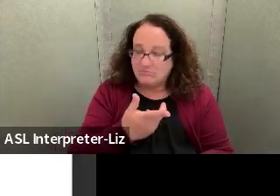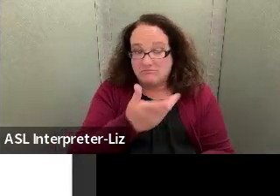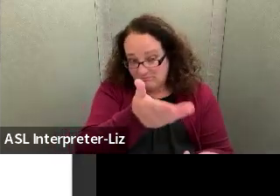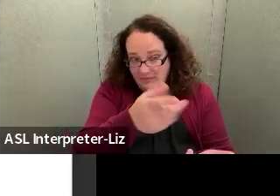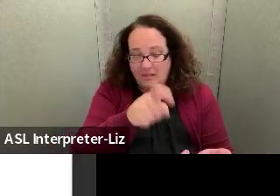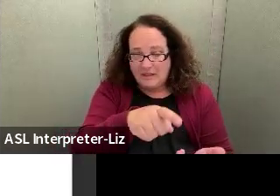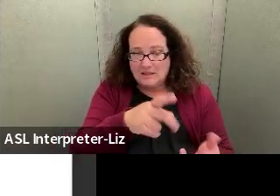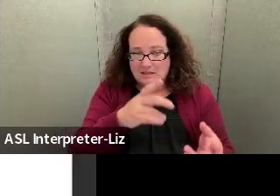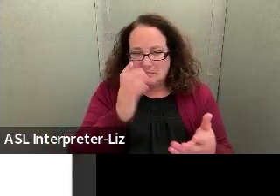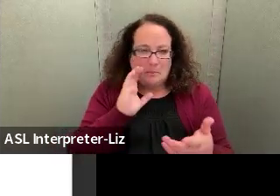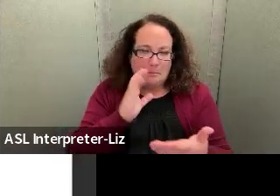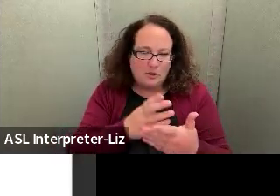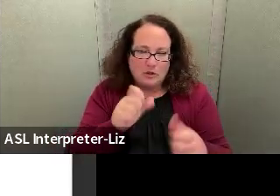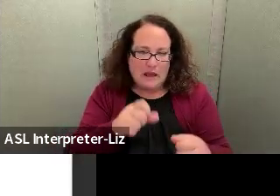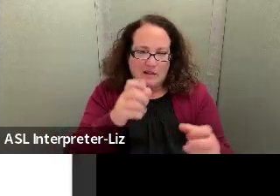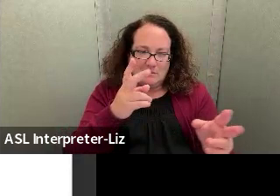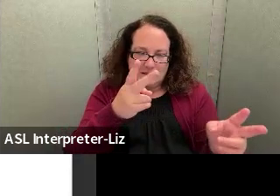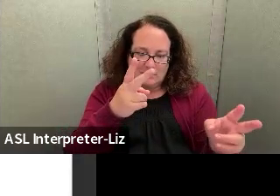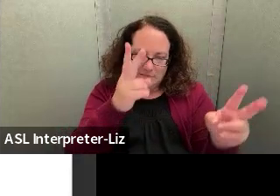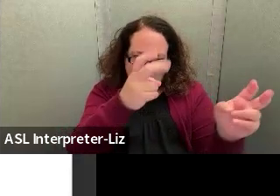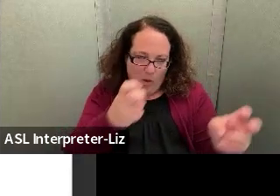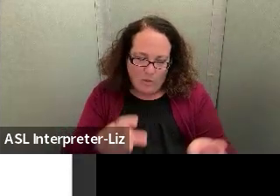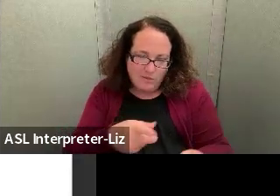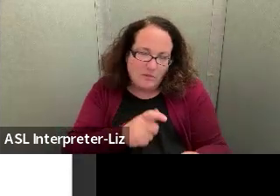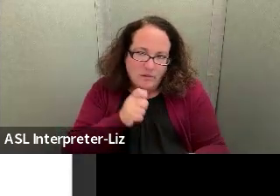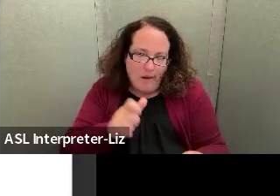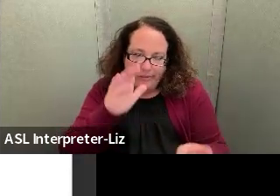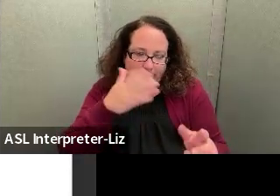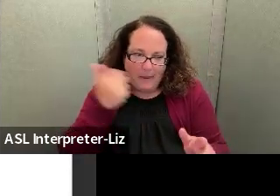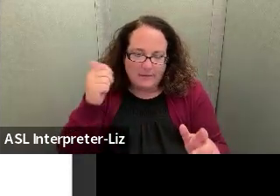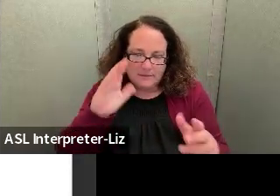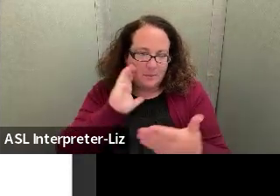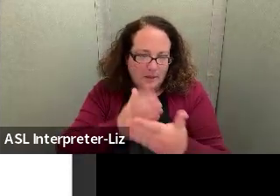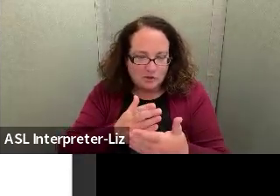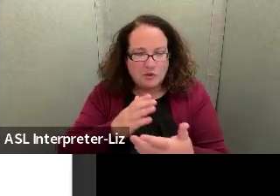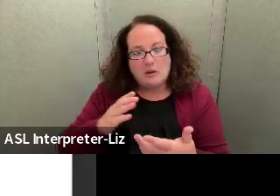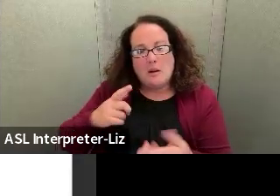for download, but it's just not that great. I mean, how do you get the whole world onto